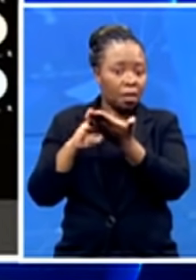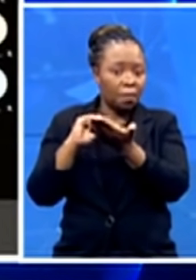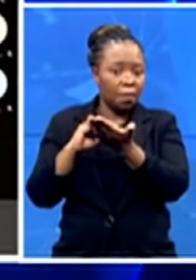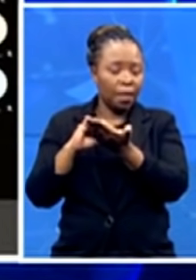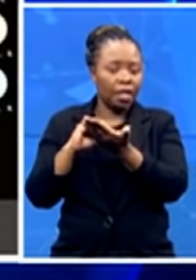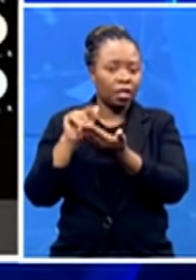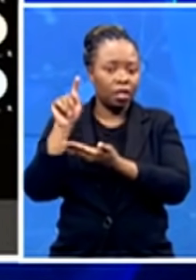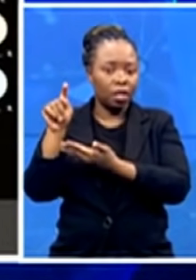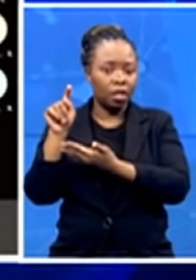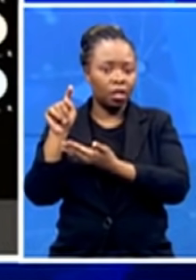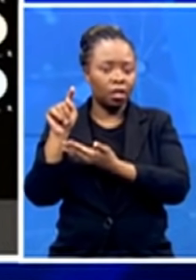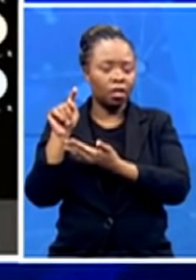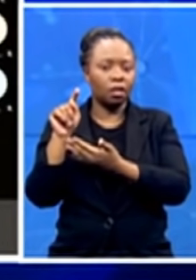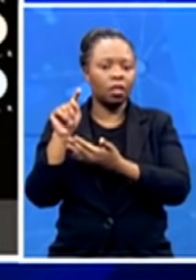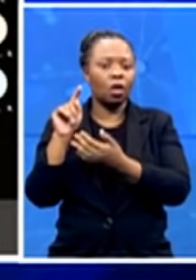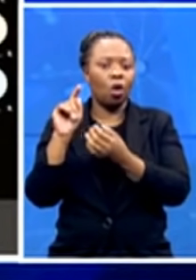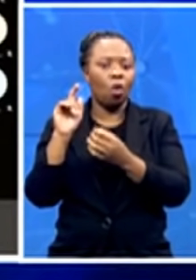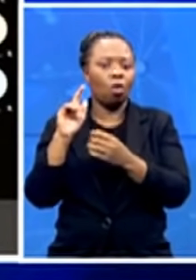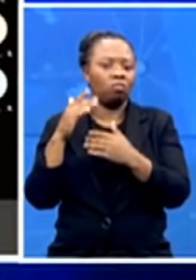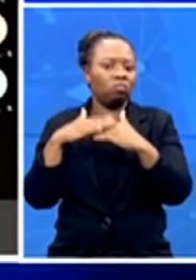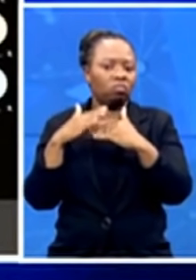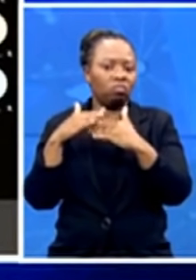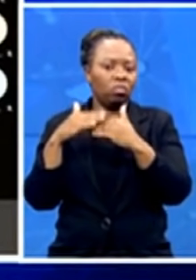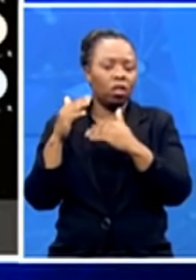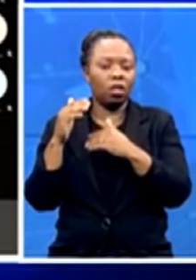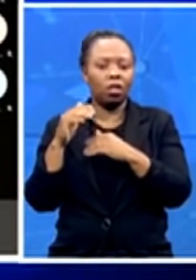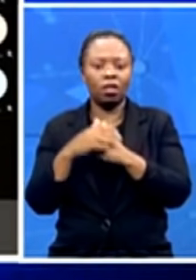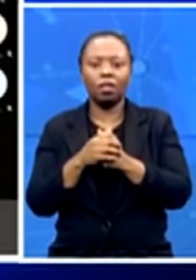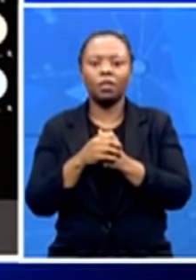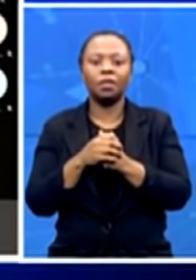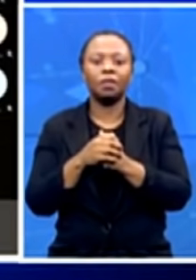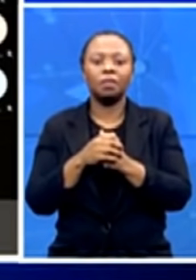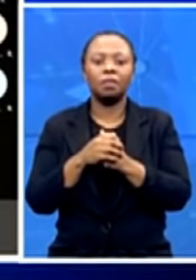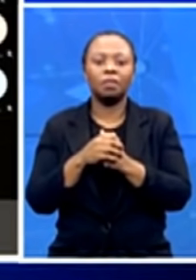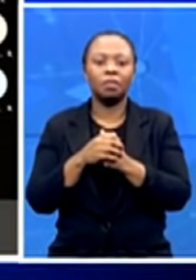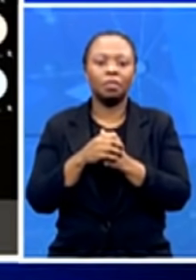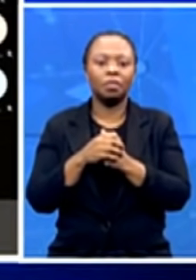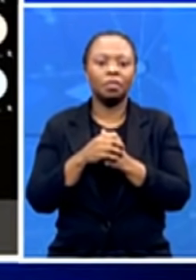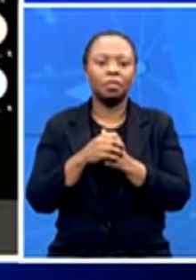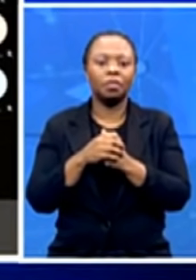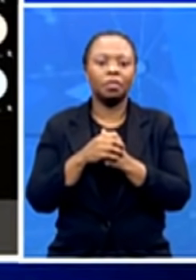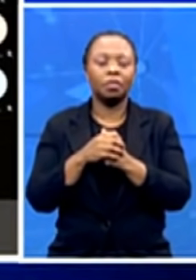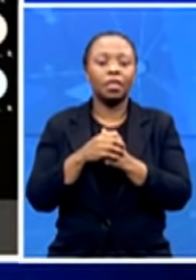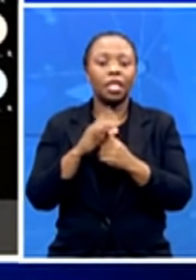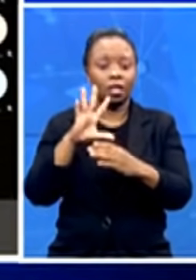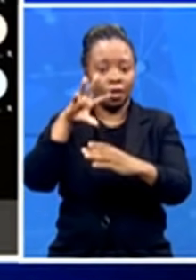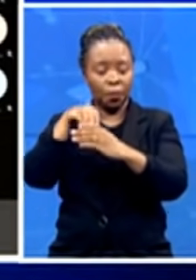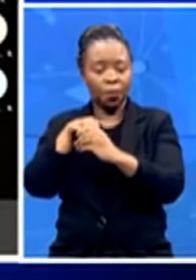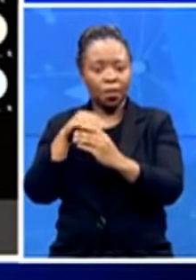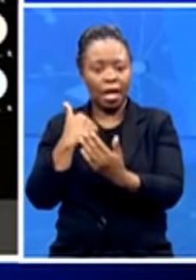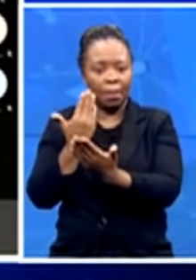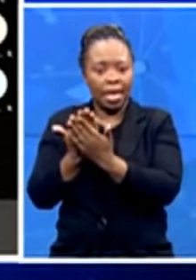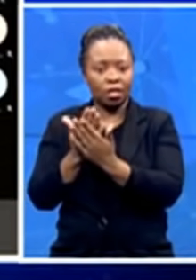or precautionary in nature, as that would trigger or not the application of the principles of natural justice.